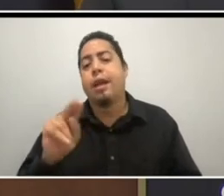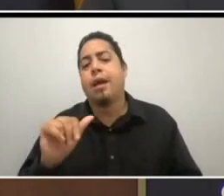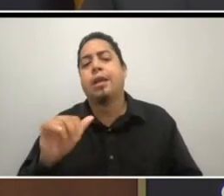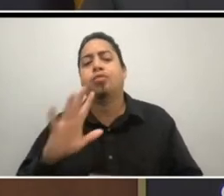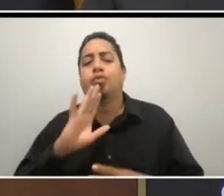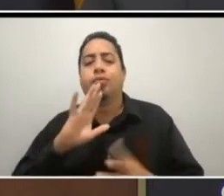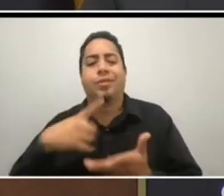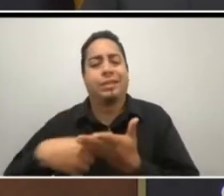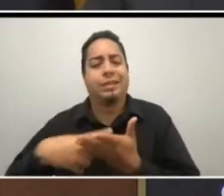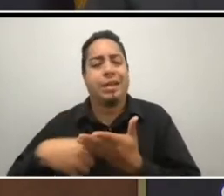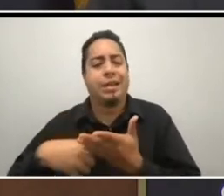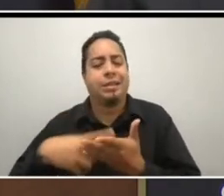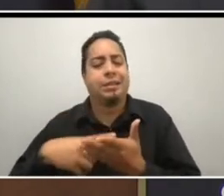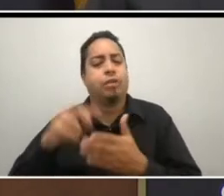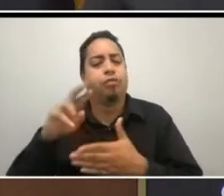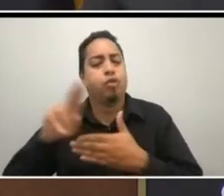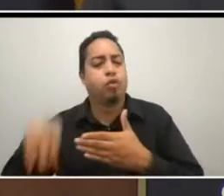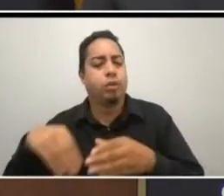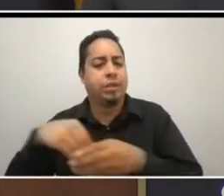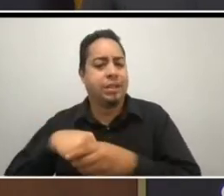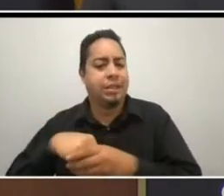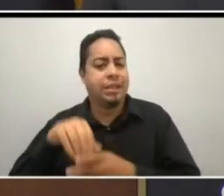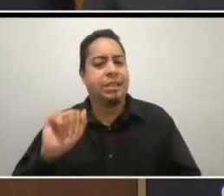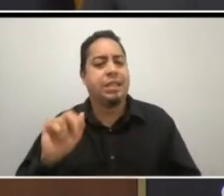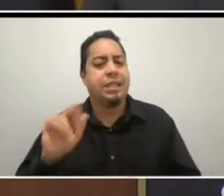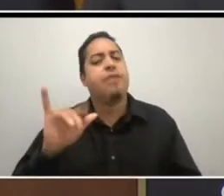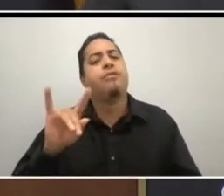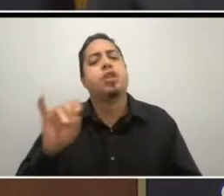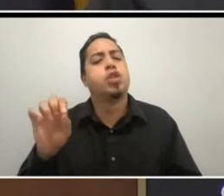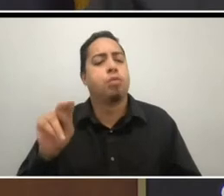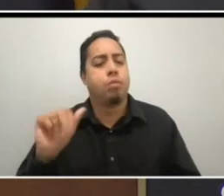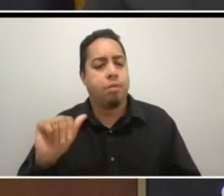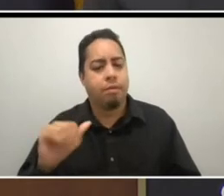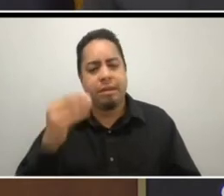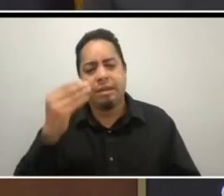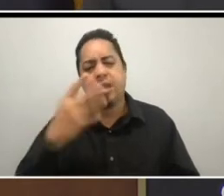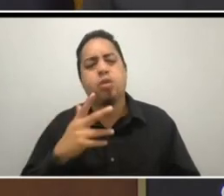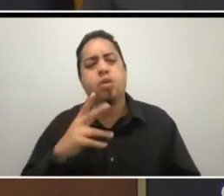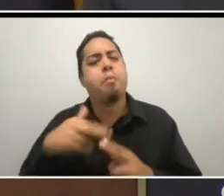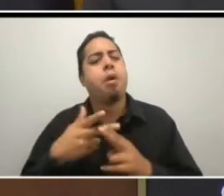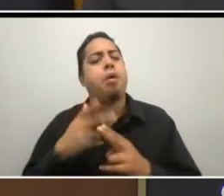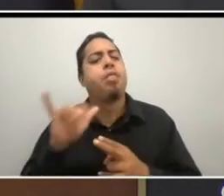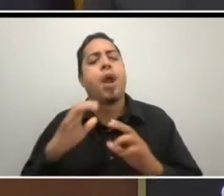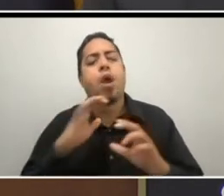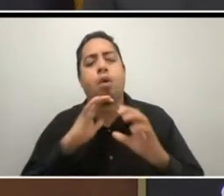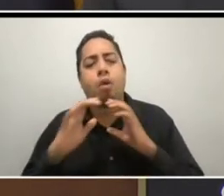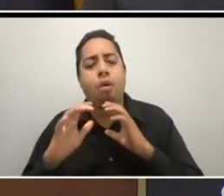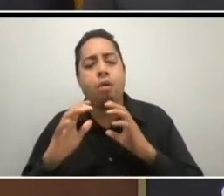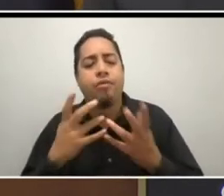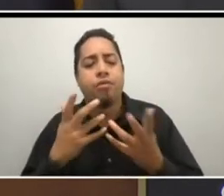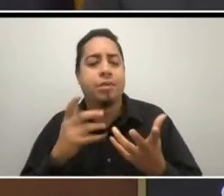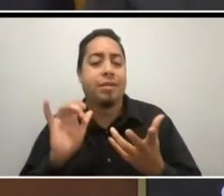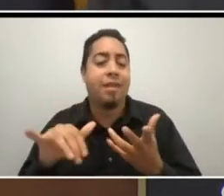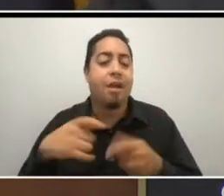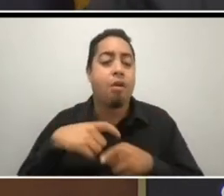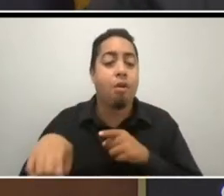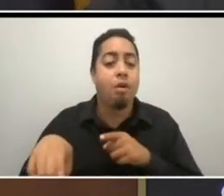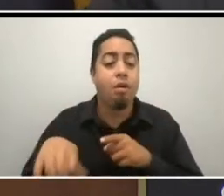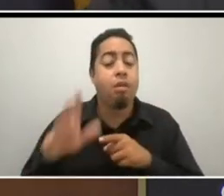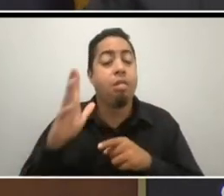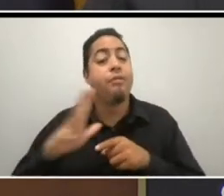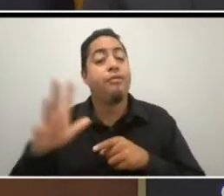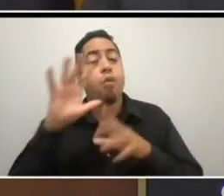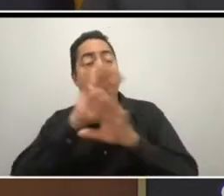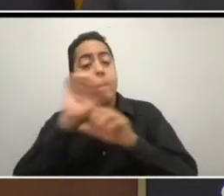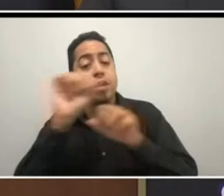election in Arizona. If you would, tell us about that call and whether the former president or Mr.